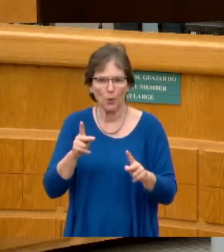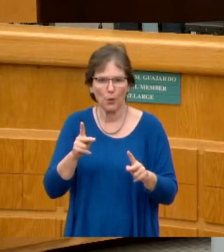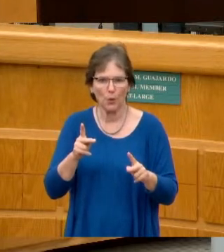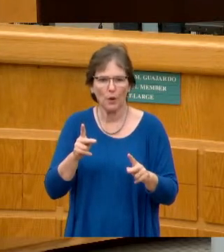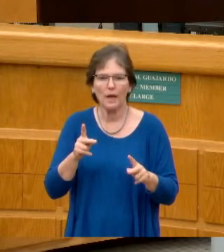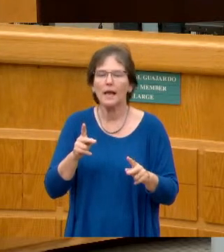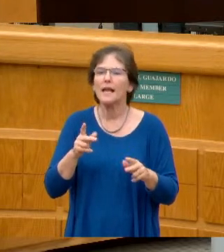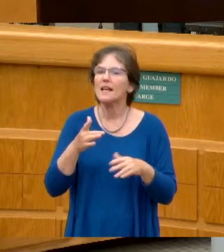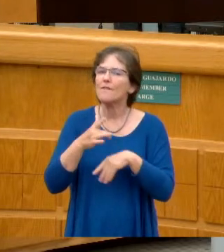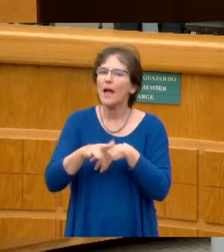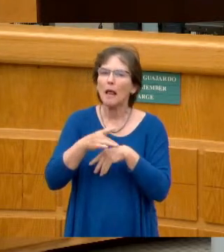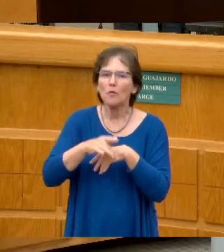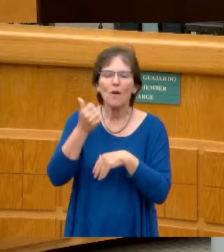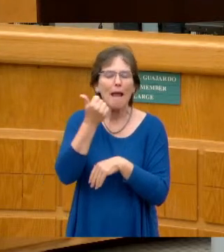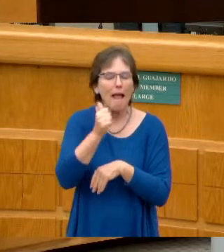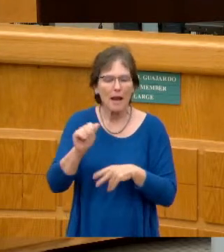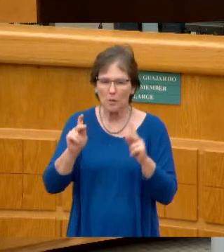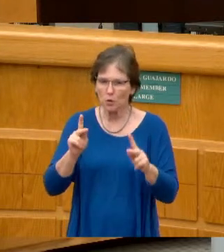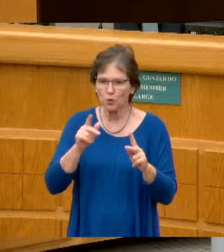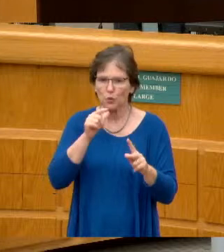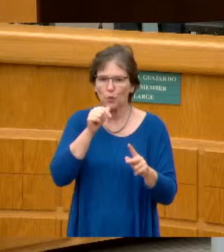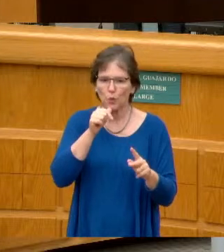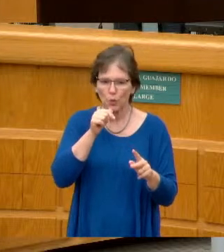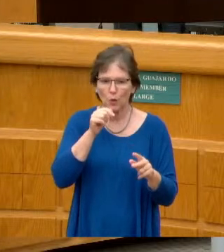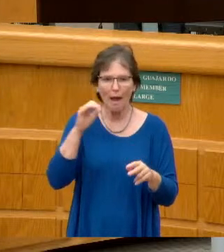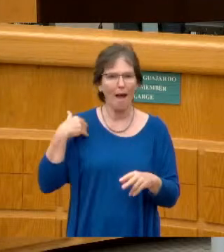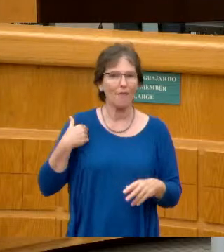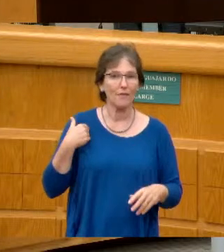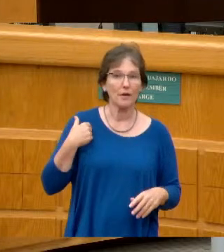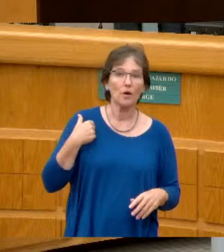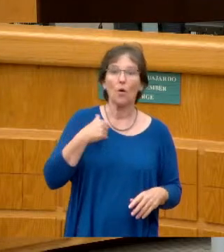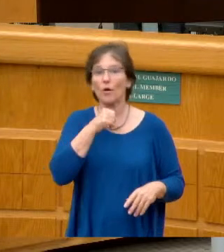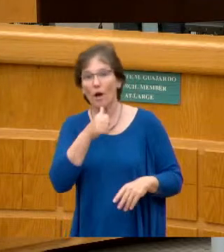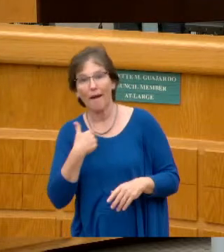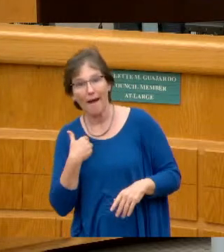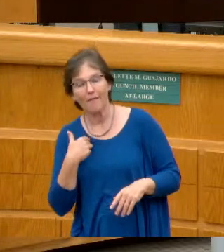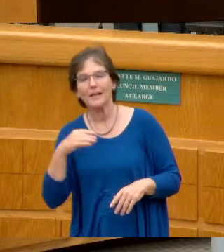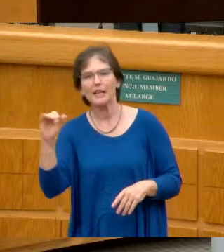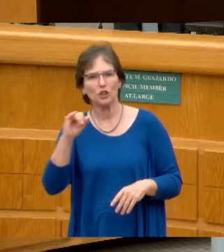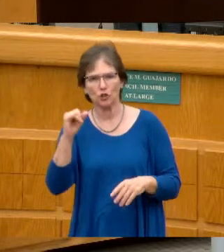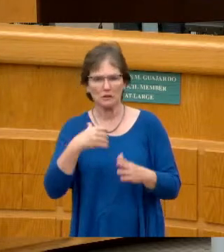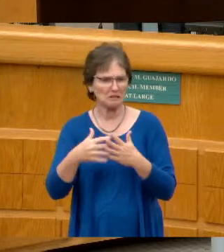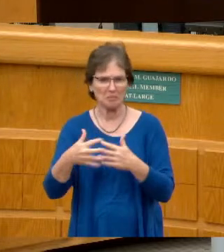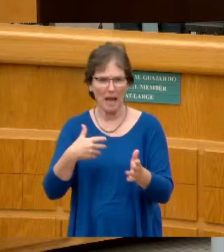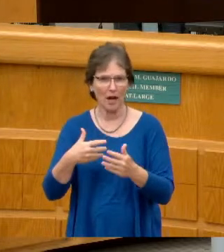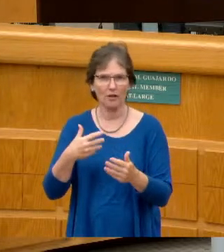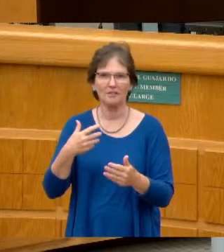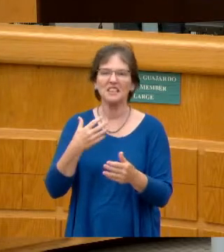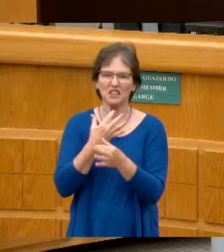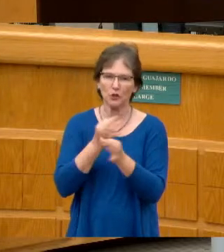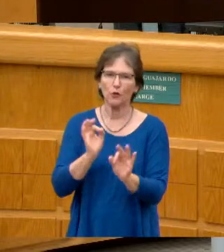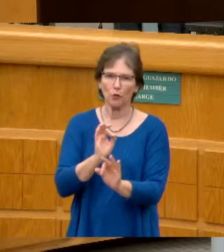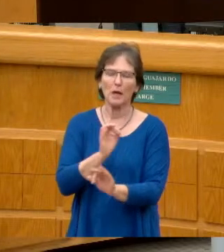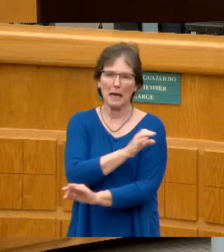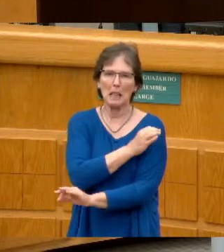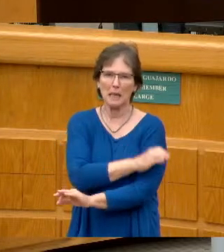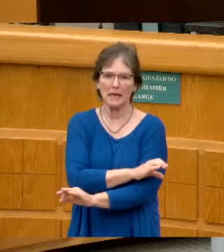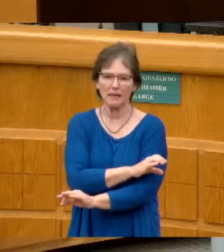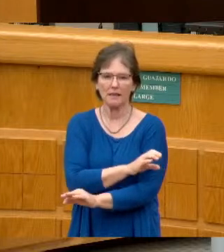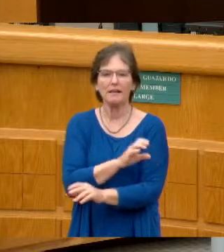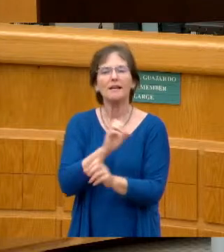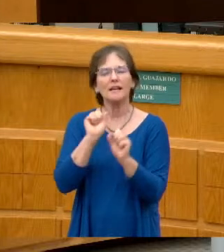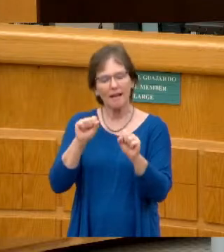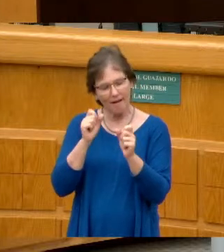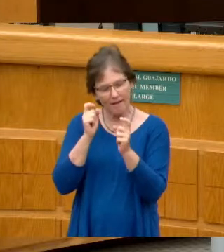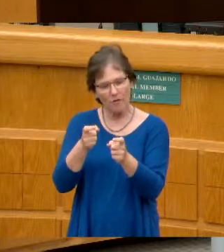for any of the 20,000 that have recovered, that have concerns, or for anybody that's currently infected. This